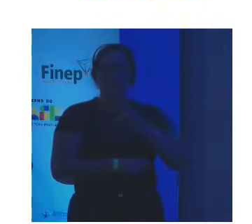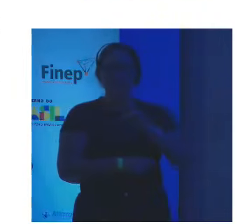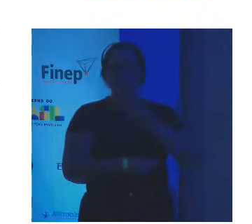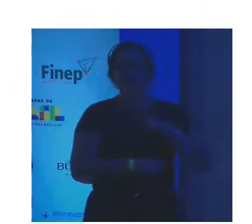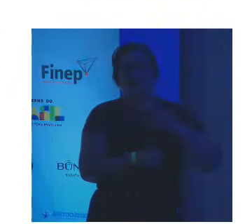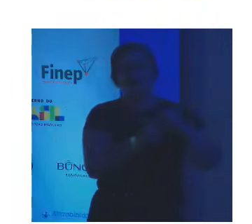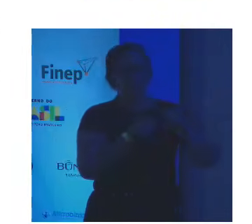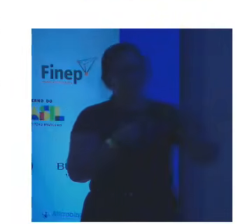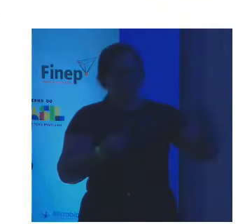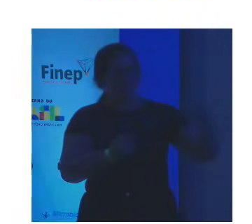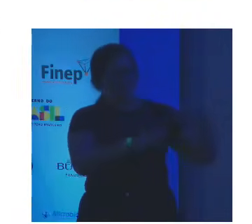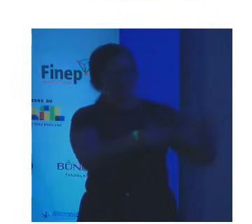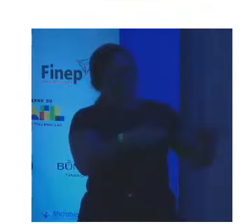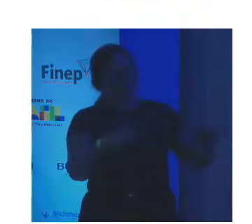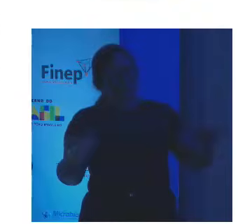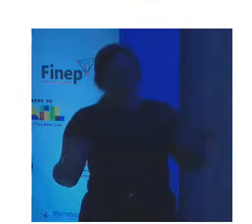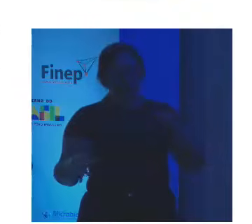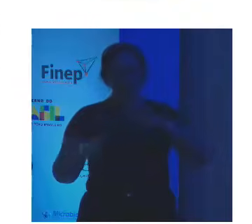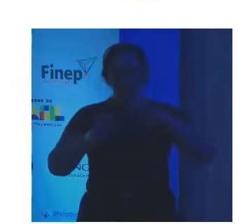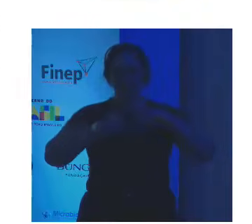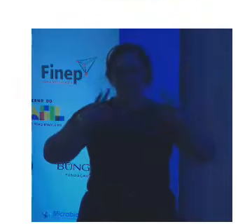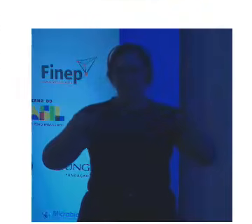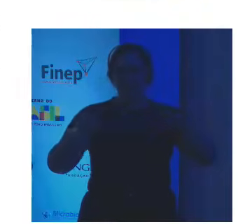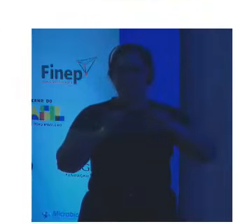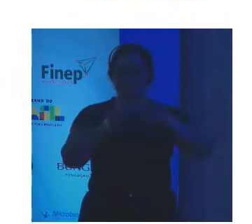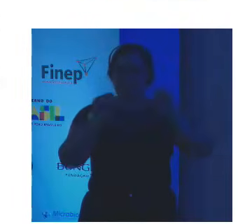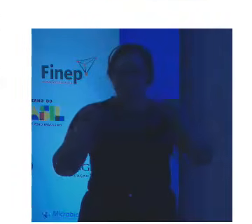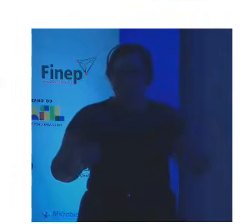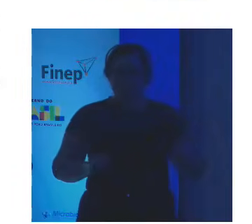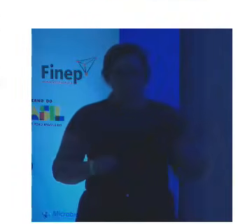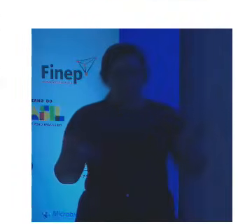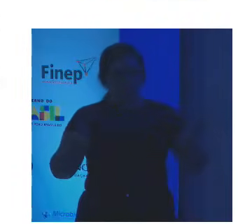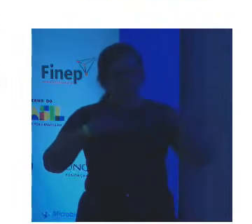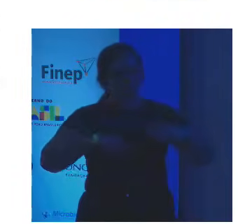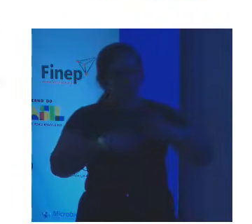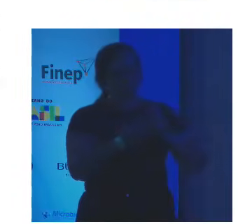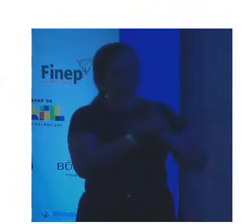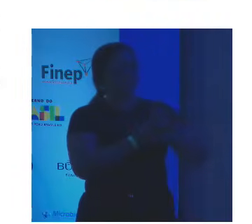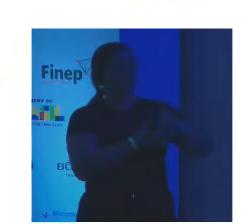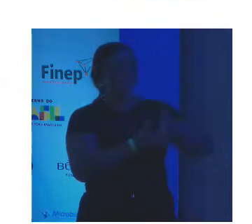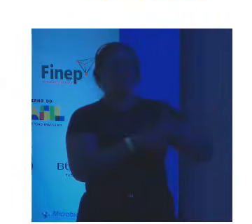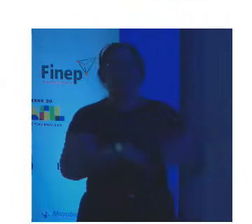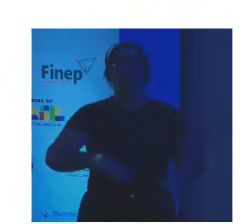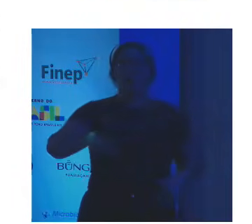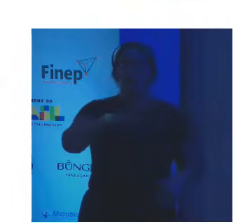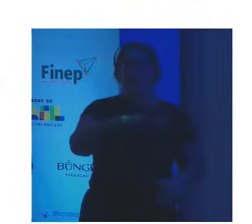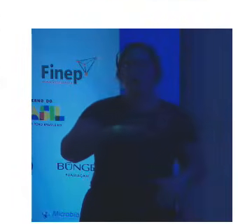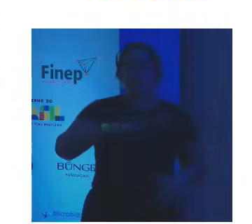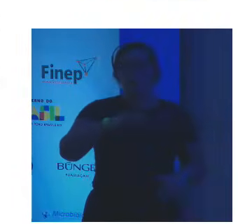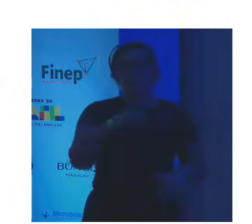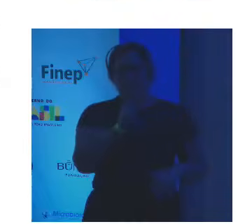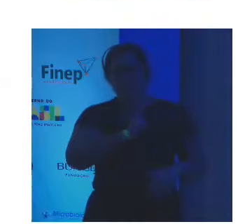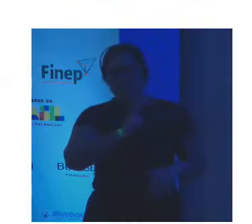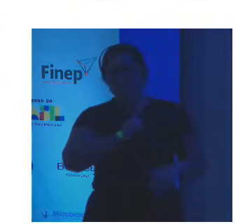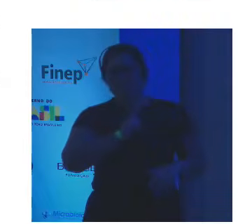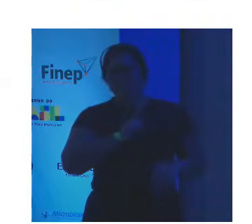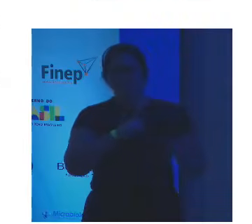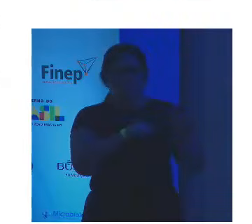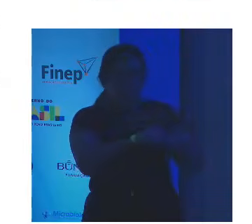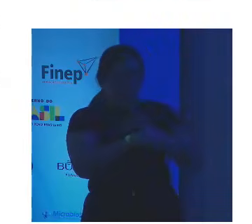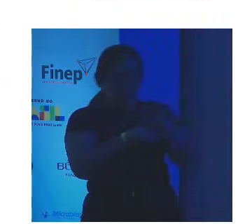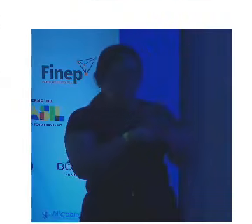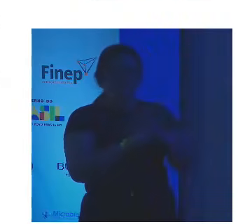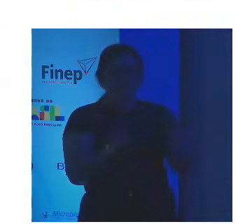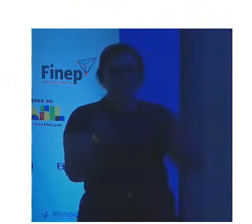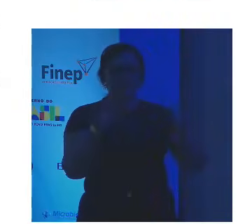currents, you have different systems that can go really coastal. You have the tools to play with that, and so you create